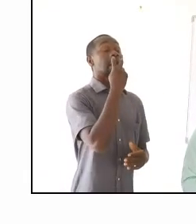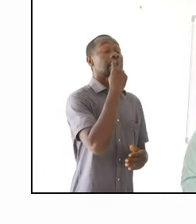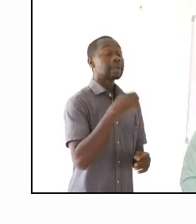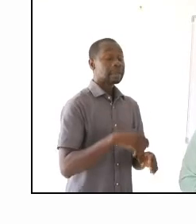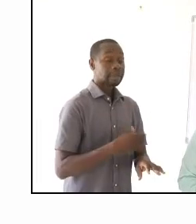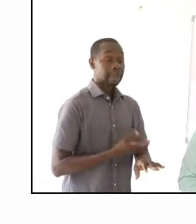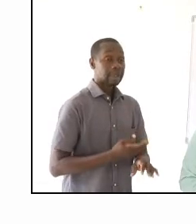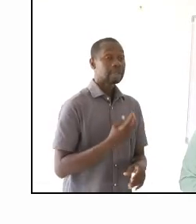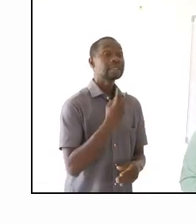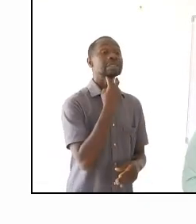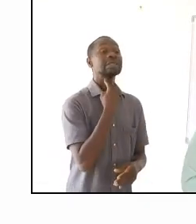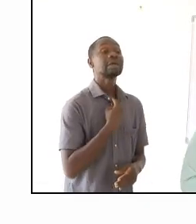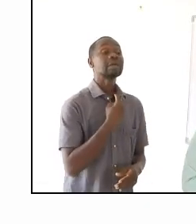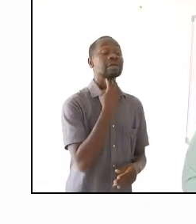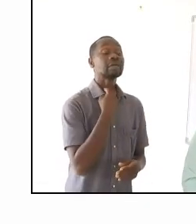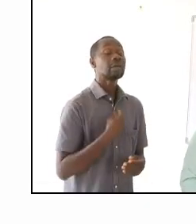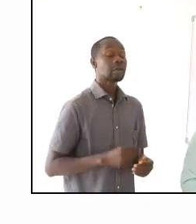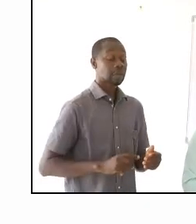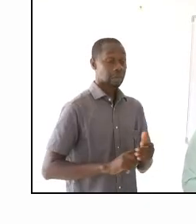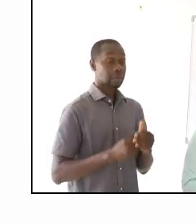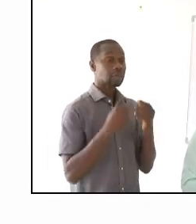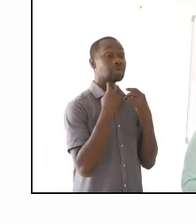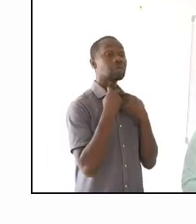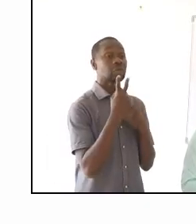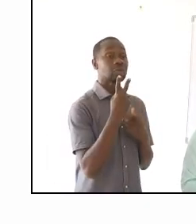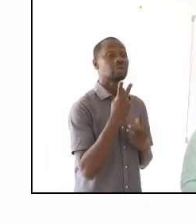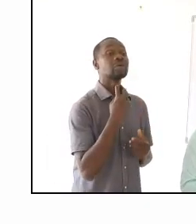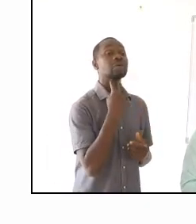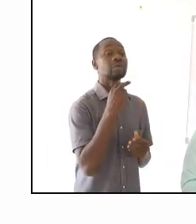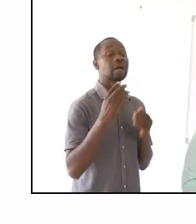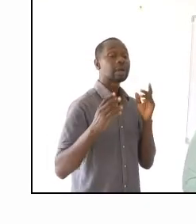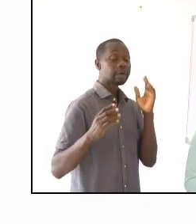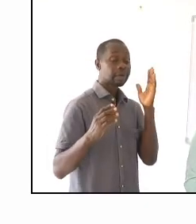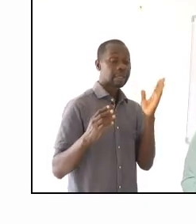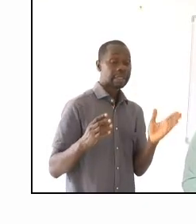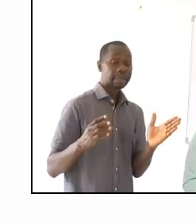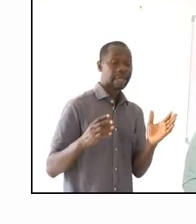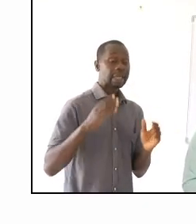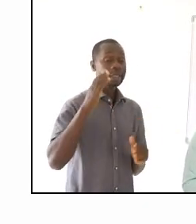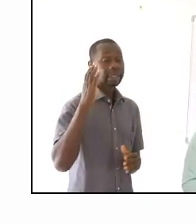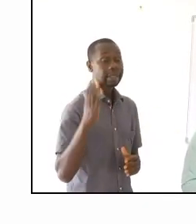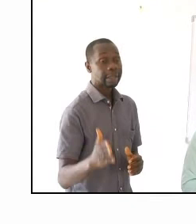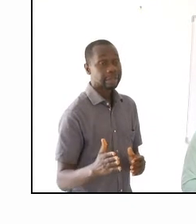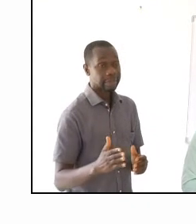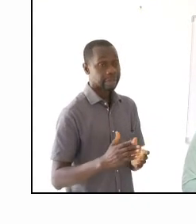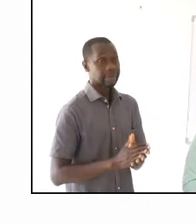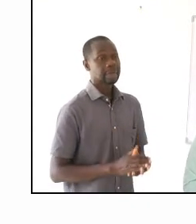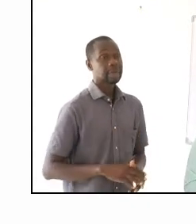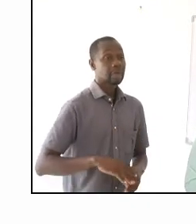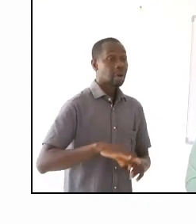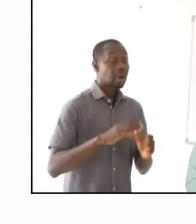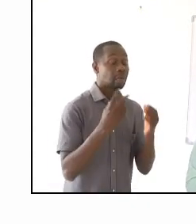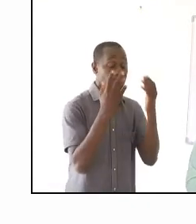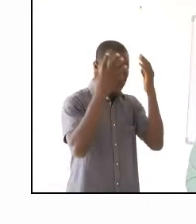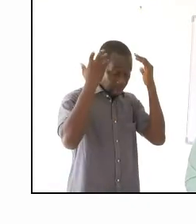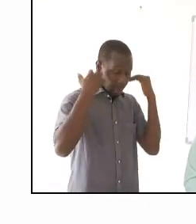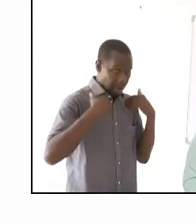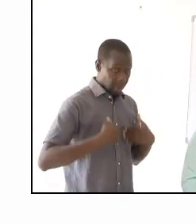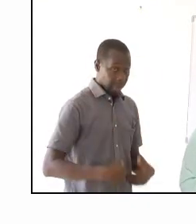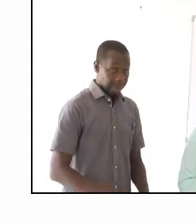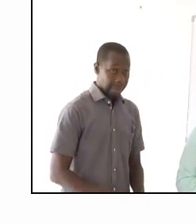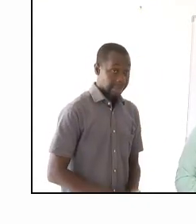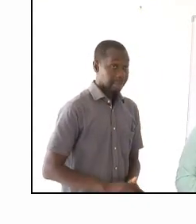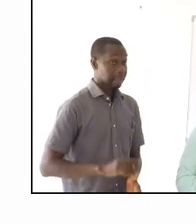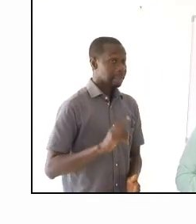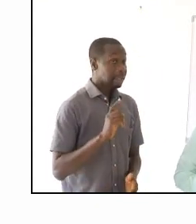The lungs, very obvious, 2 lungs, one on the right and one on the left of the body.